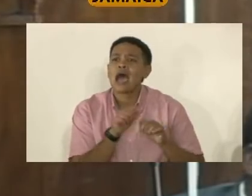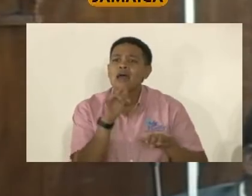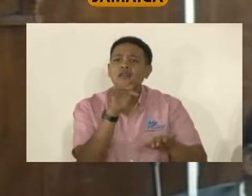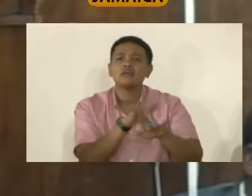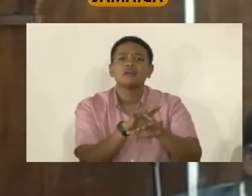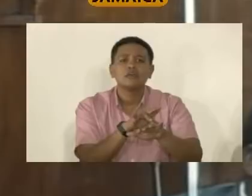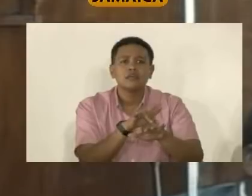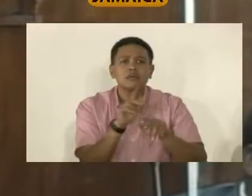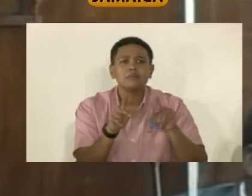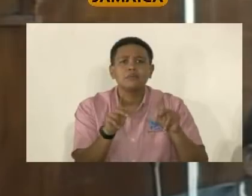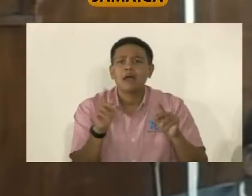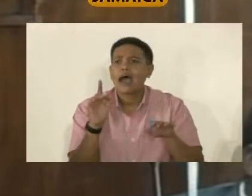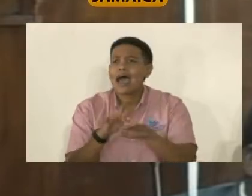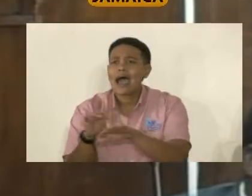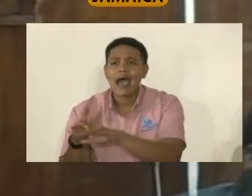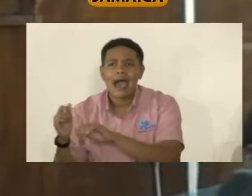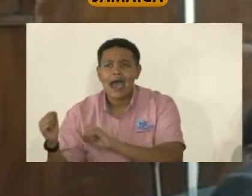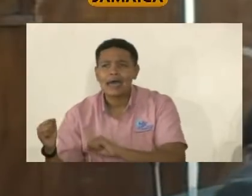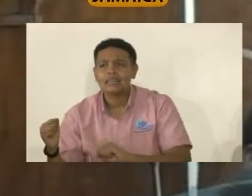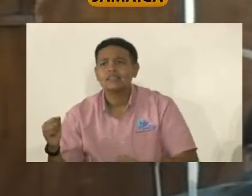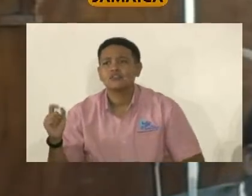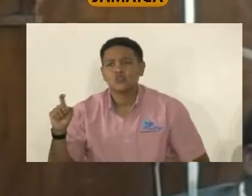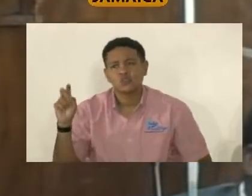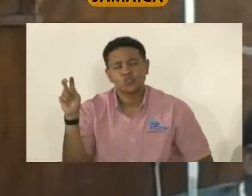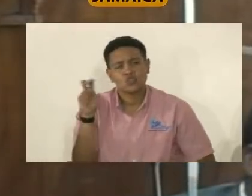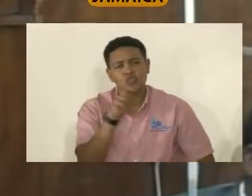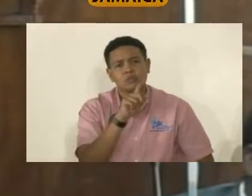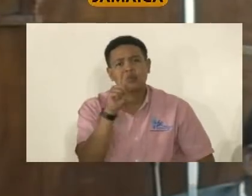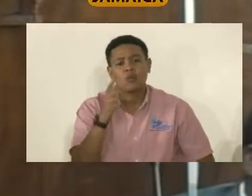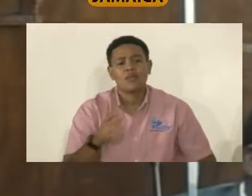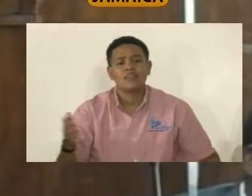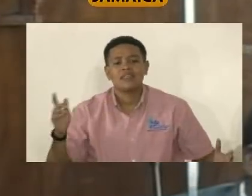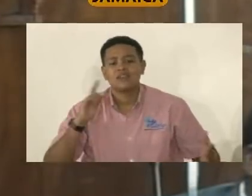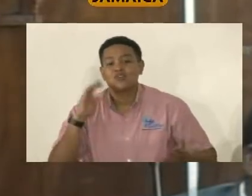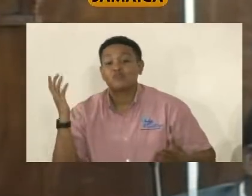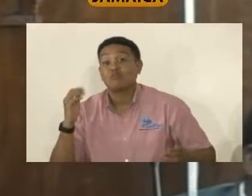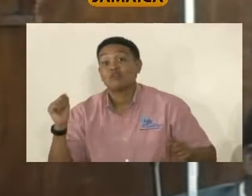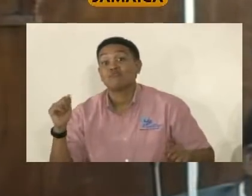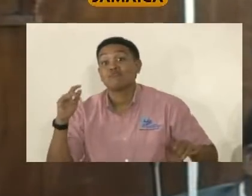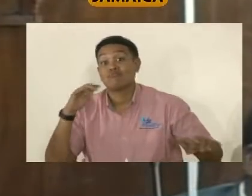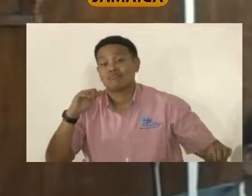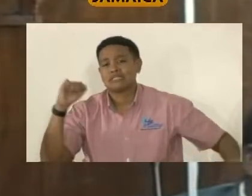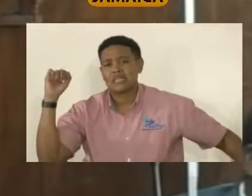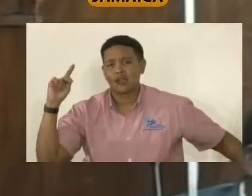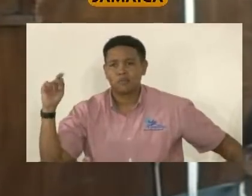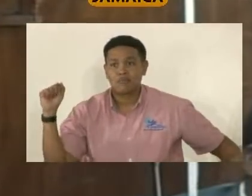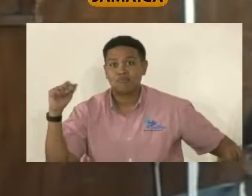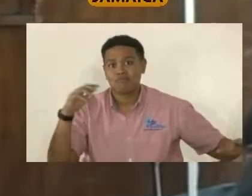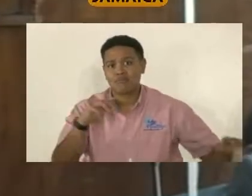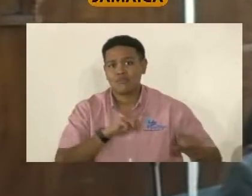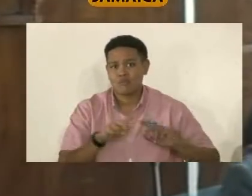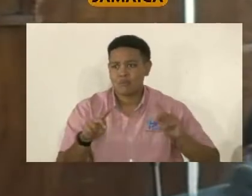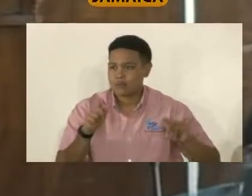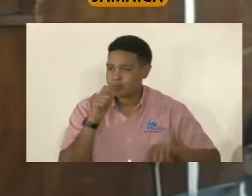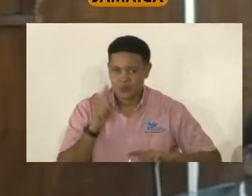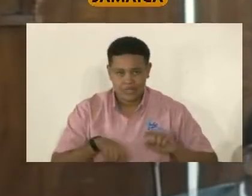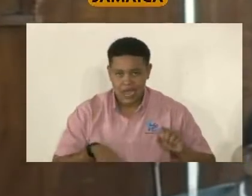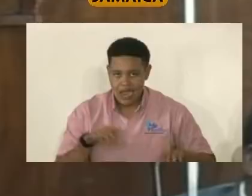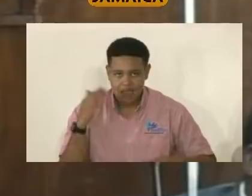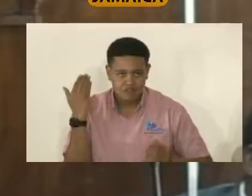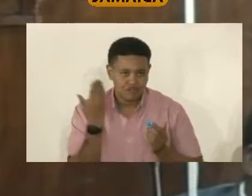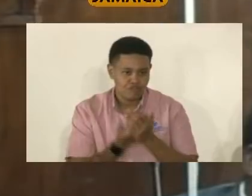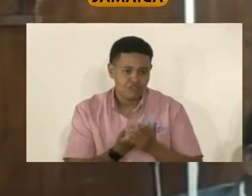areas. It's one thing to bring everybody and blitz at the National Stadium, but the persons